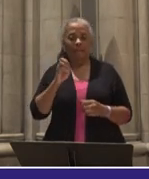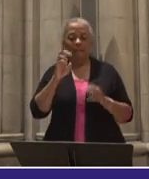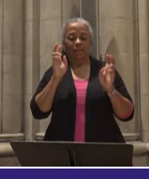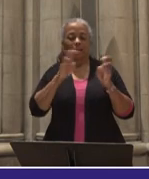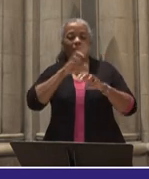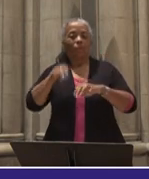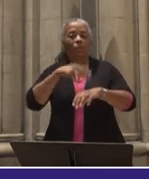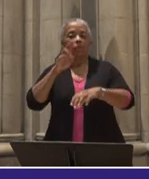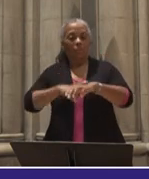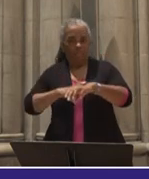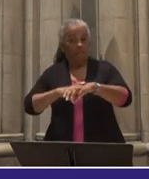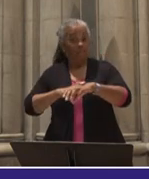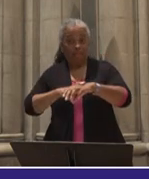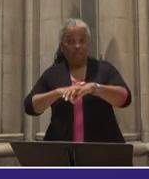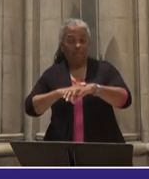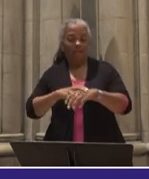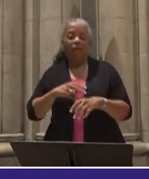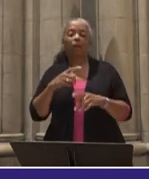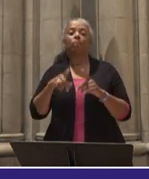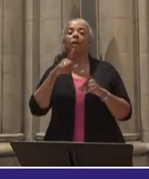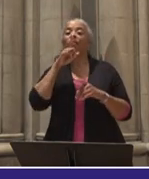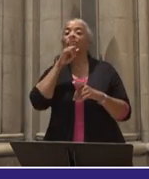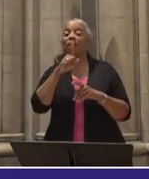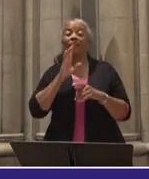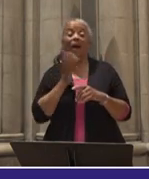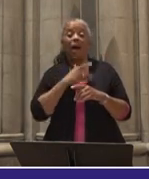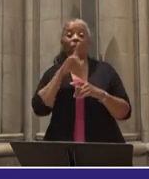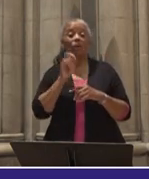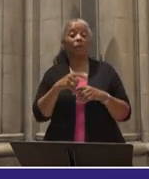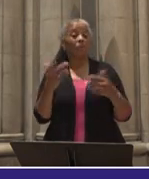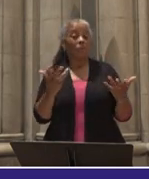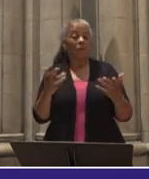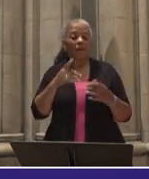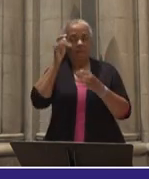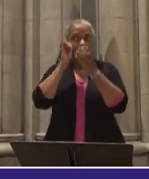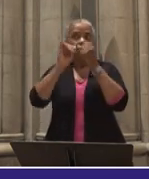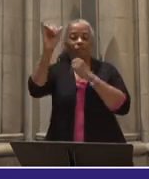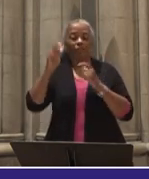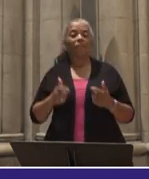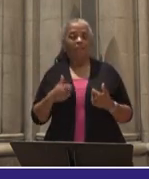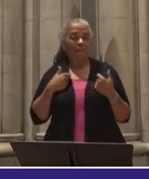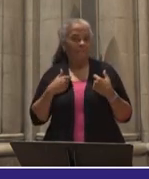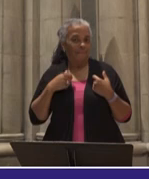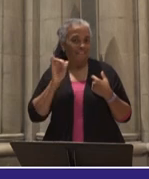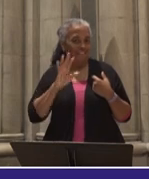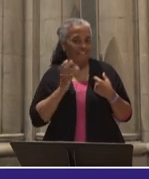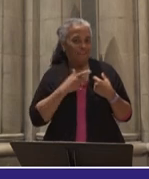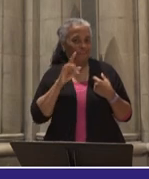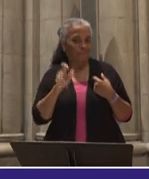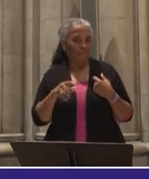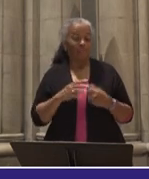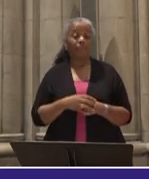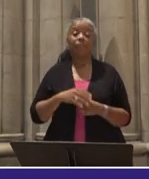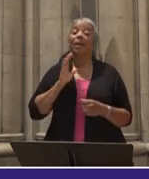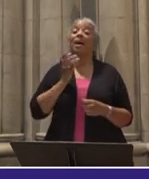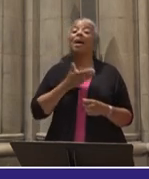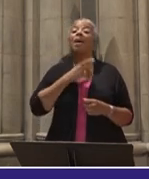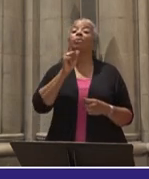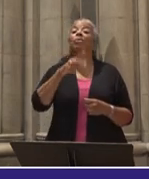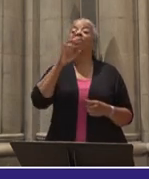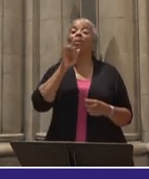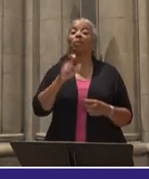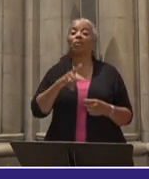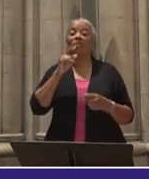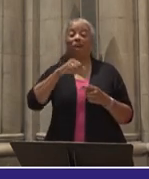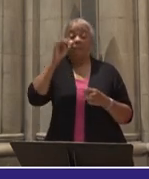normalcy, but rather a question of eternal life. Ours should be the question of the